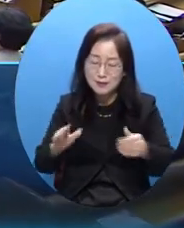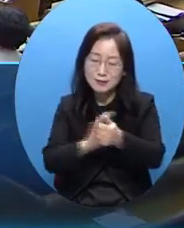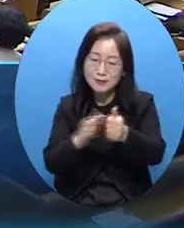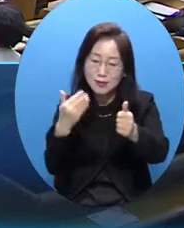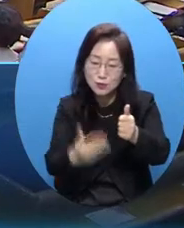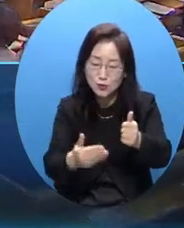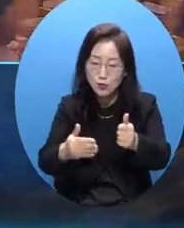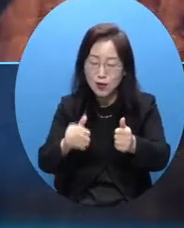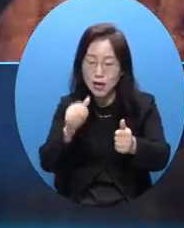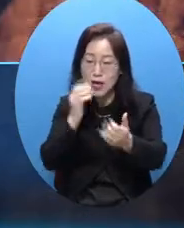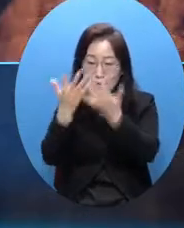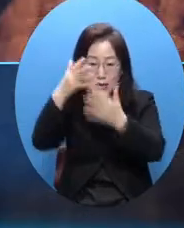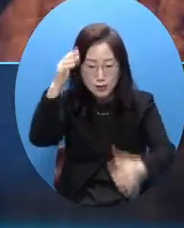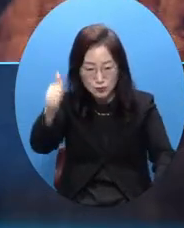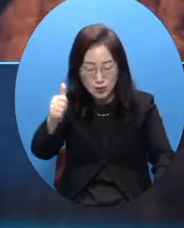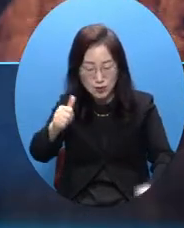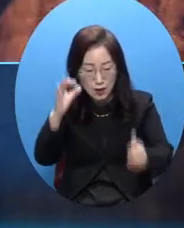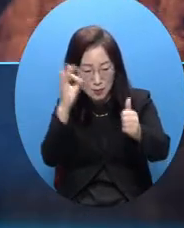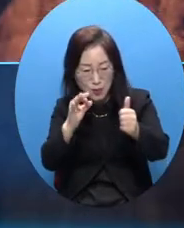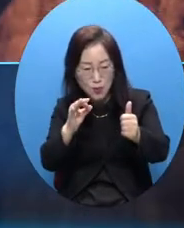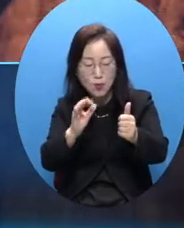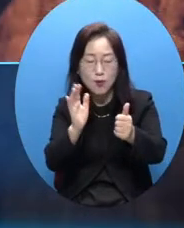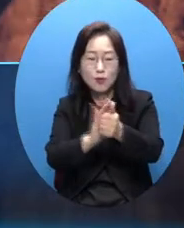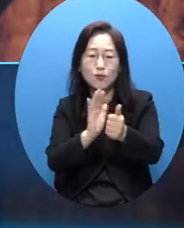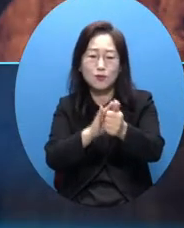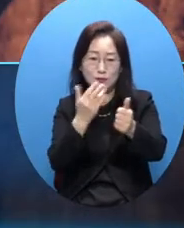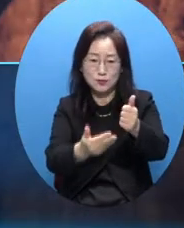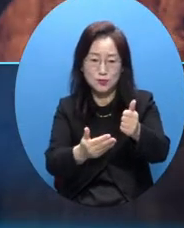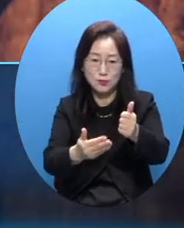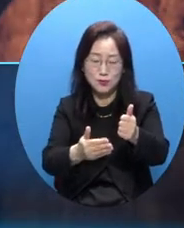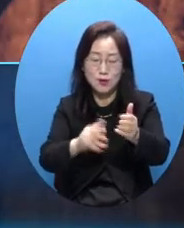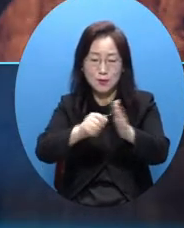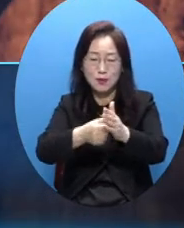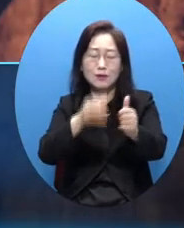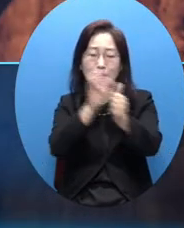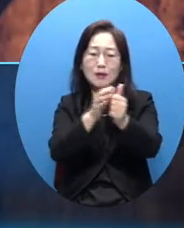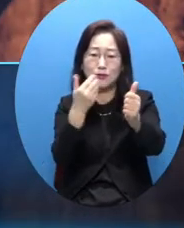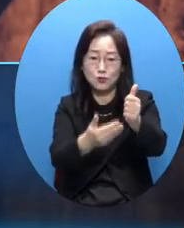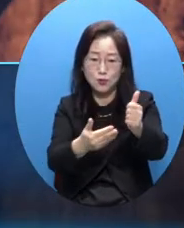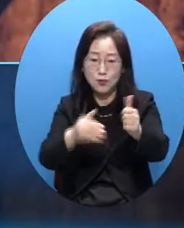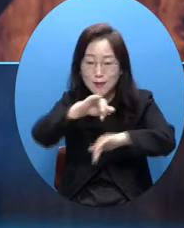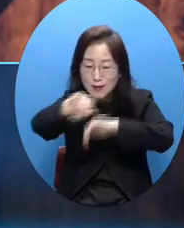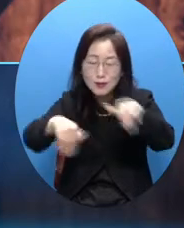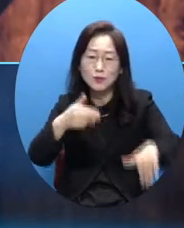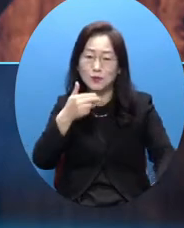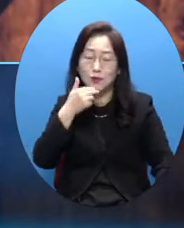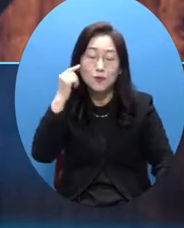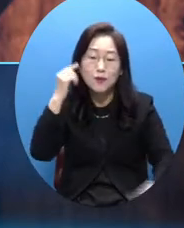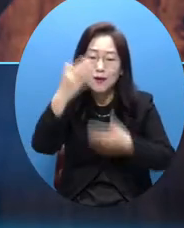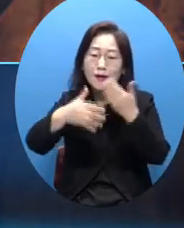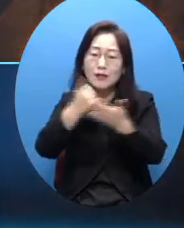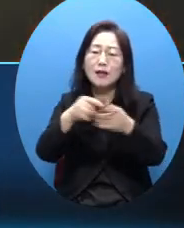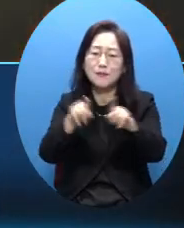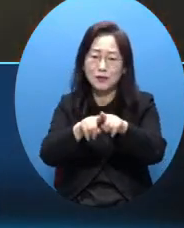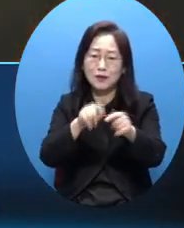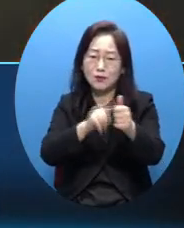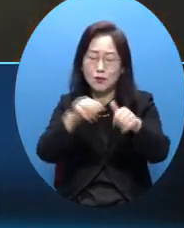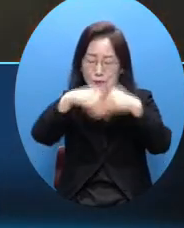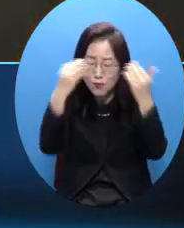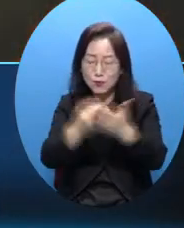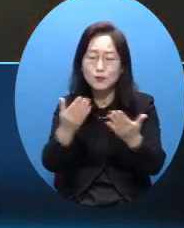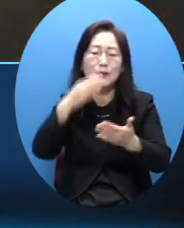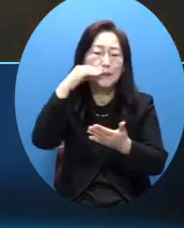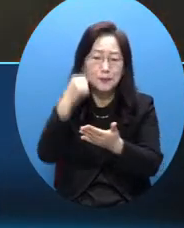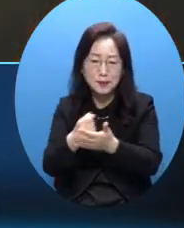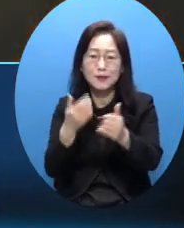he enjoyed peace Genesis 39 21 and 23 say the Lord was with him he showed him kindness and granted